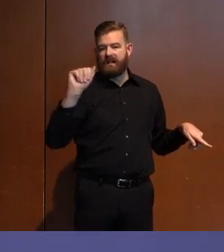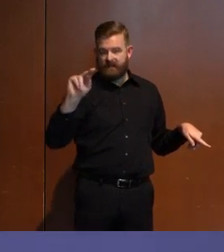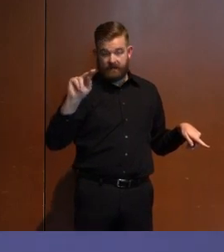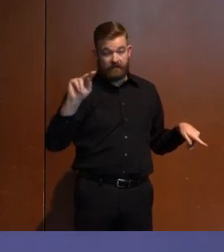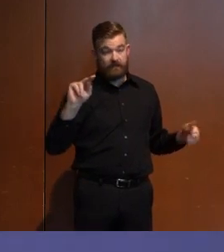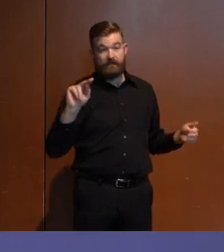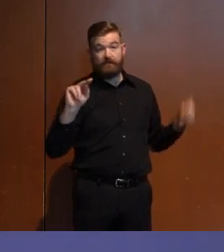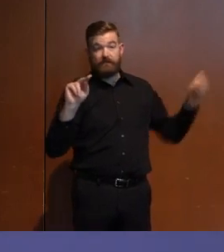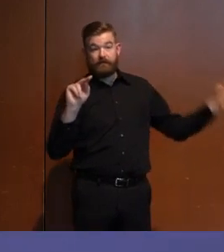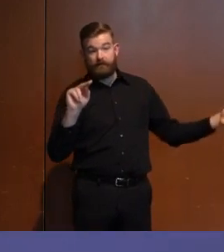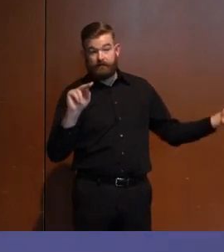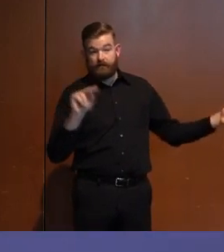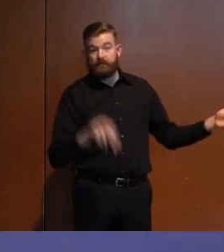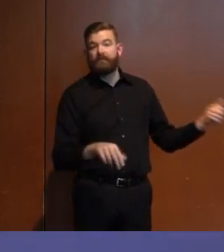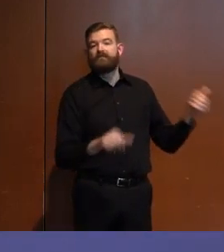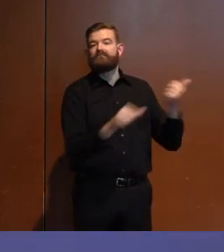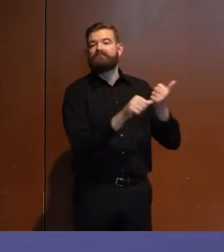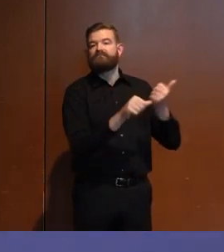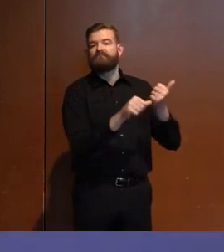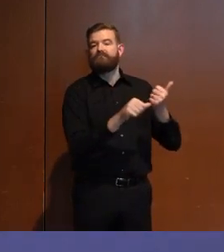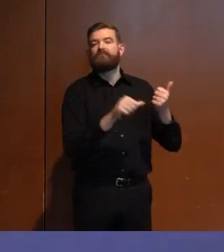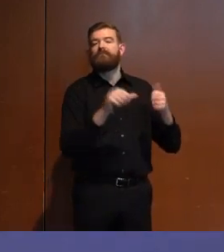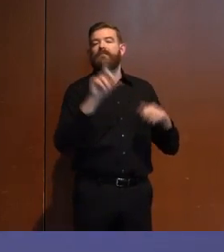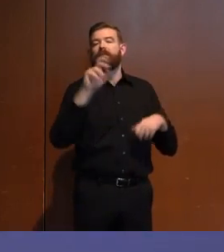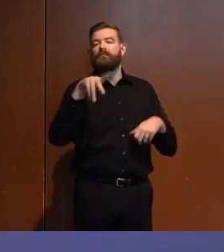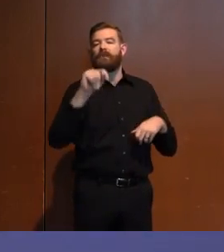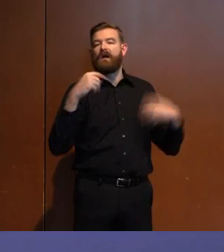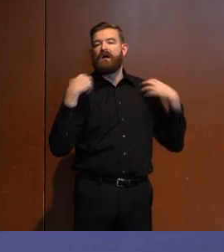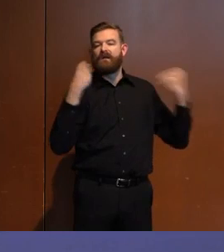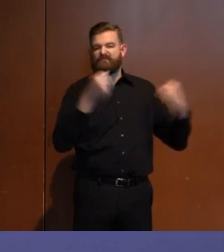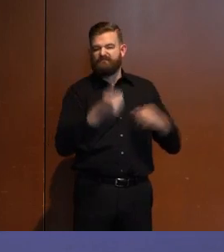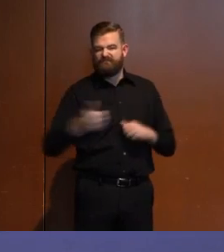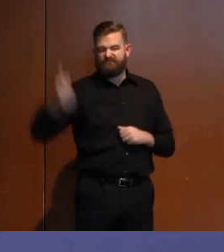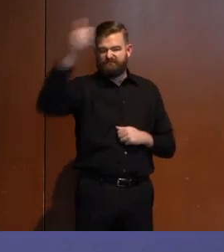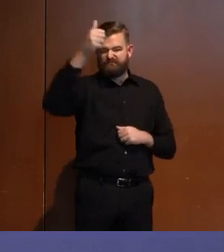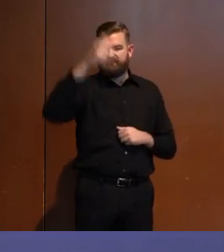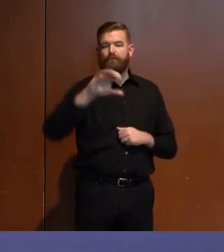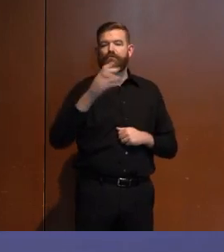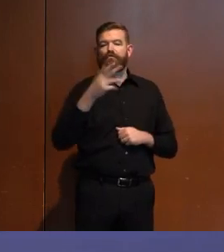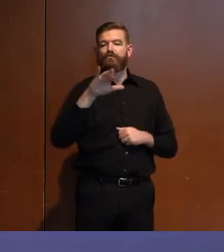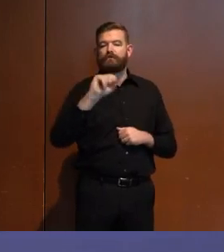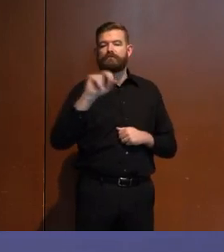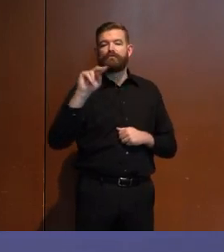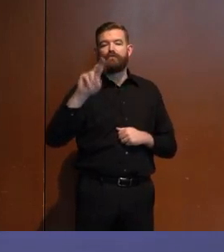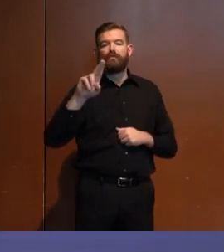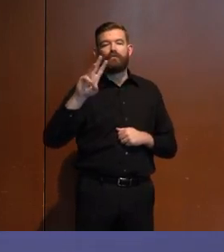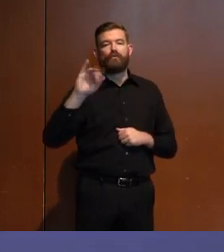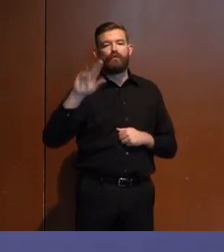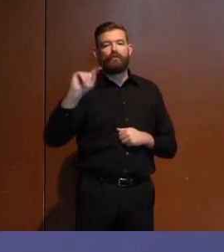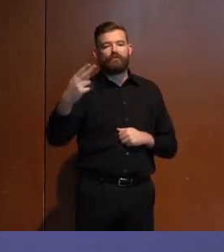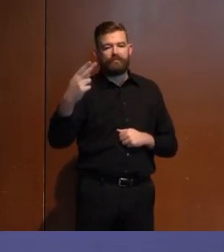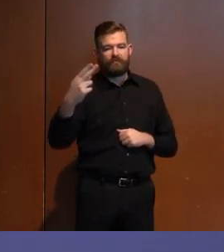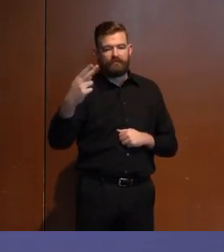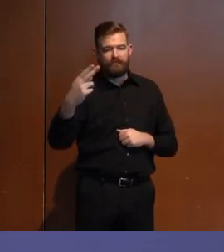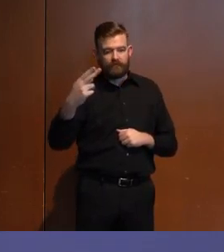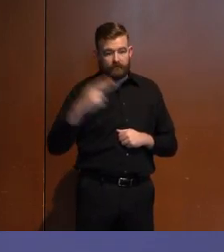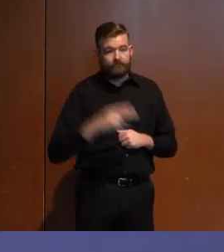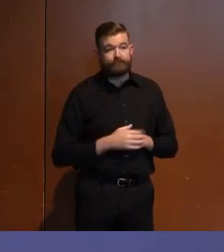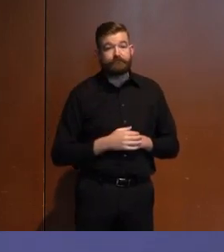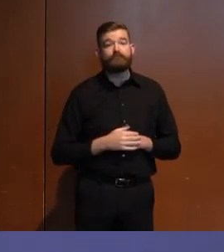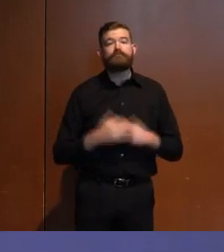We've got the Director of the Department of Homeland Security, Jared Maples, with us. Mr. Director, nice to have you here. Also,